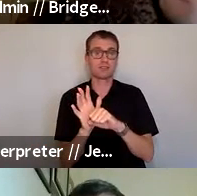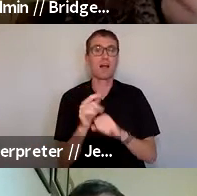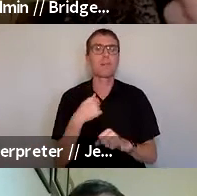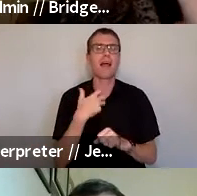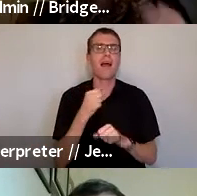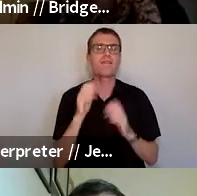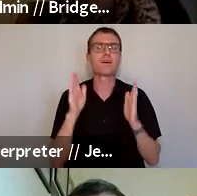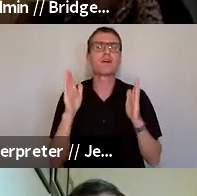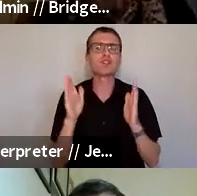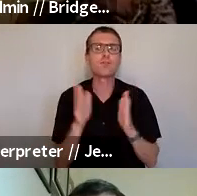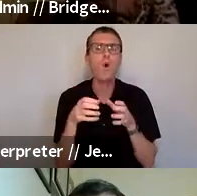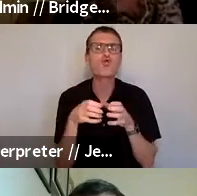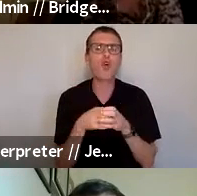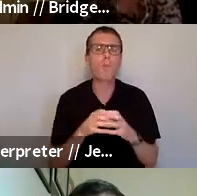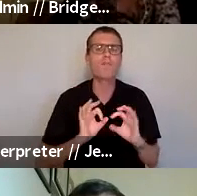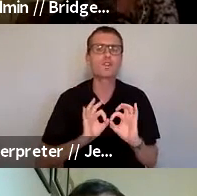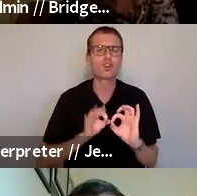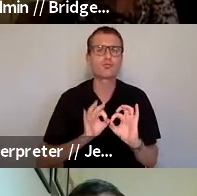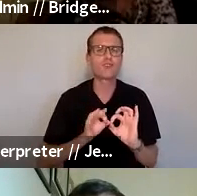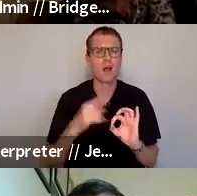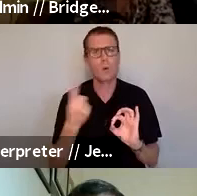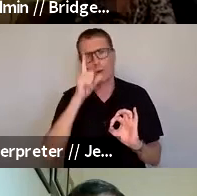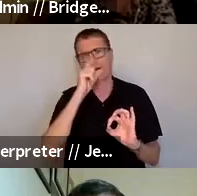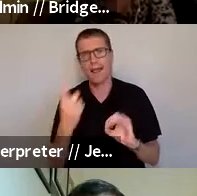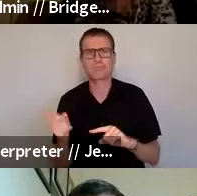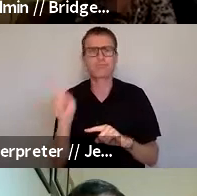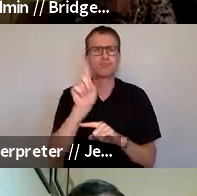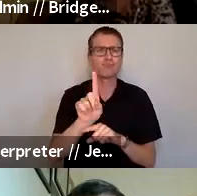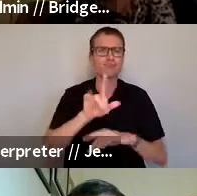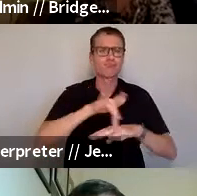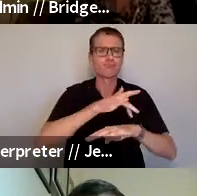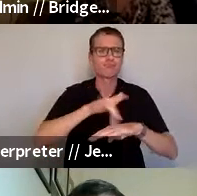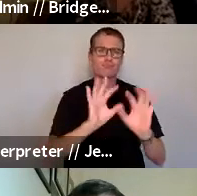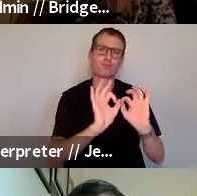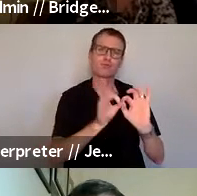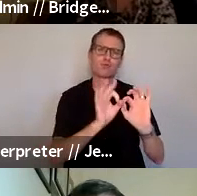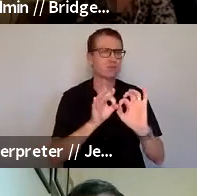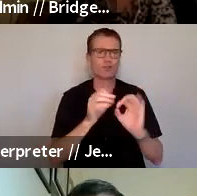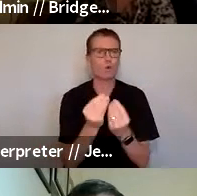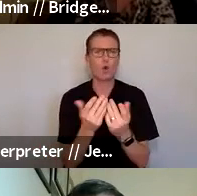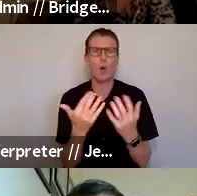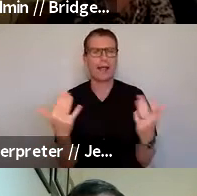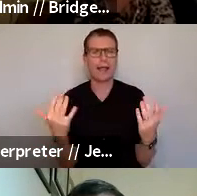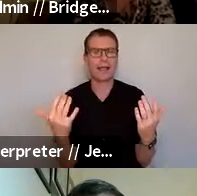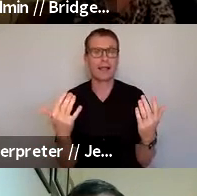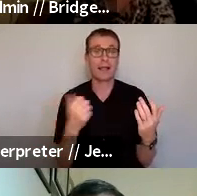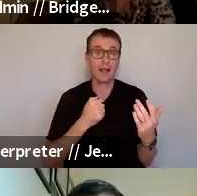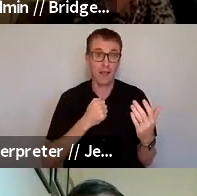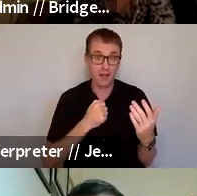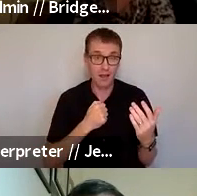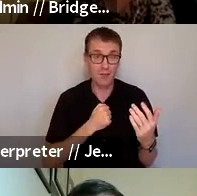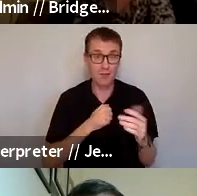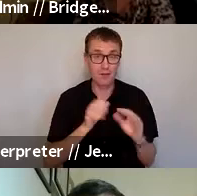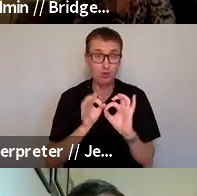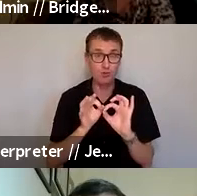small, because we are a small population of you know, specialised interpreters in performing arts, has actually decreased, because